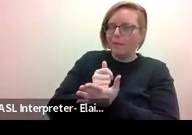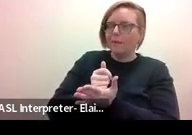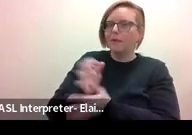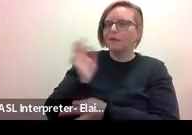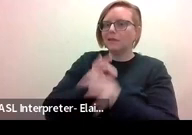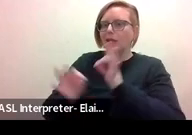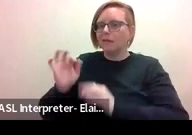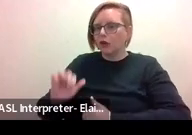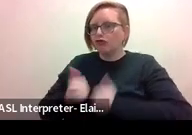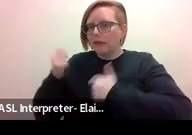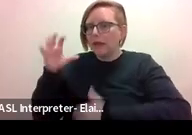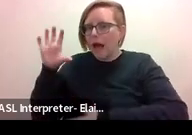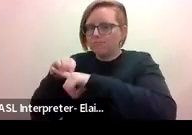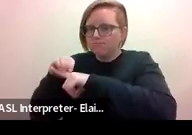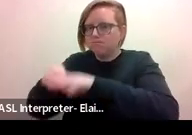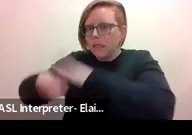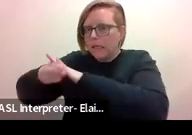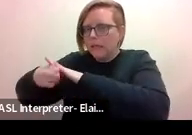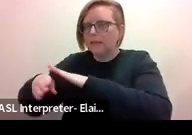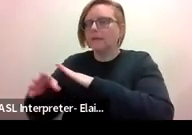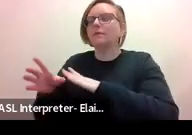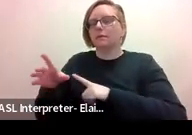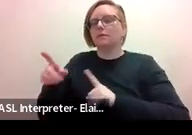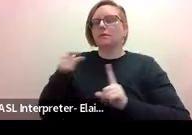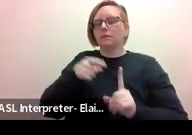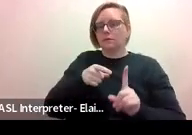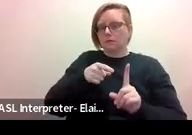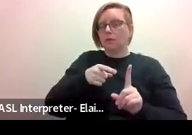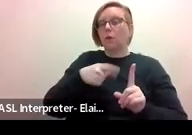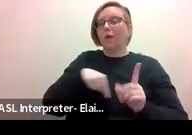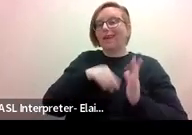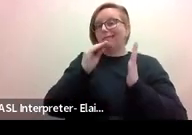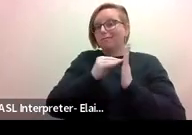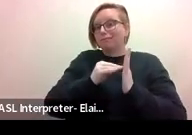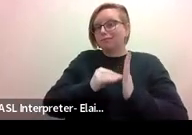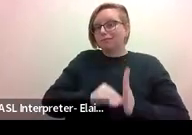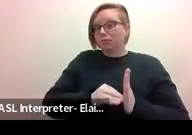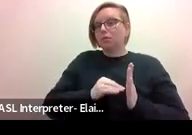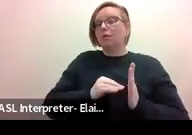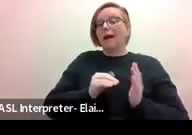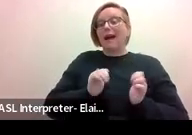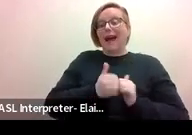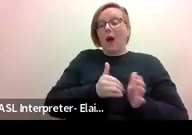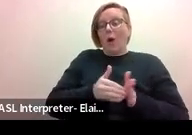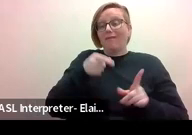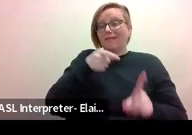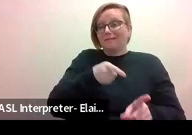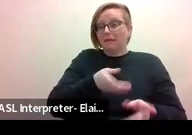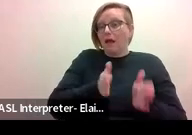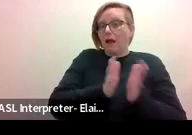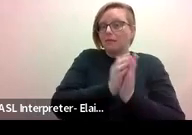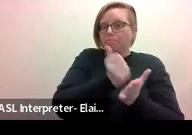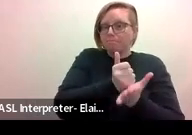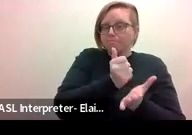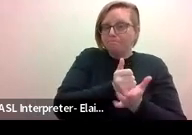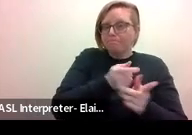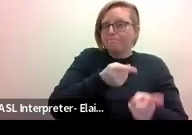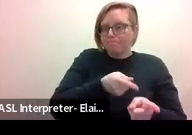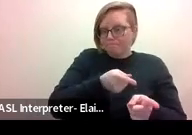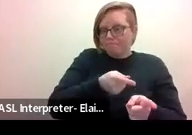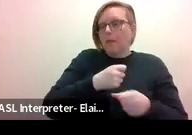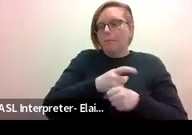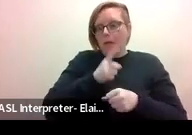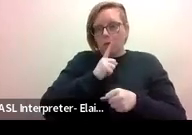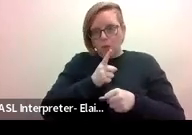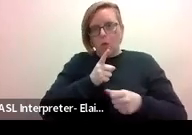example, right? You're maintaining that data on requesting help, right? For progress monitoring and to make sure that the student is getting it,